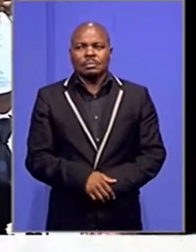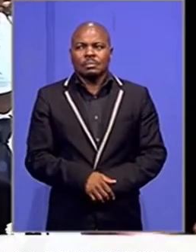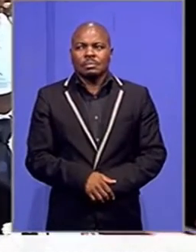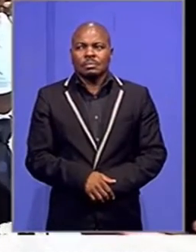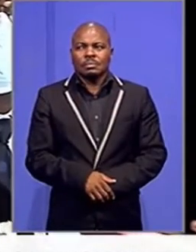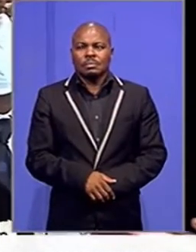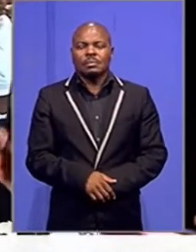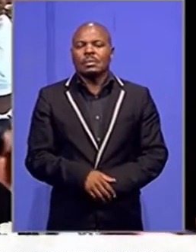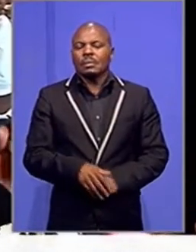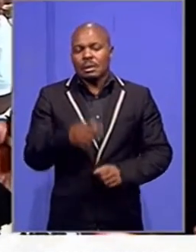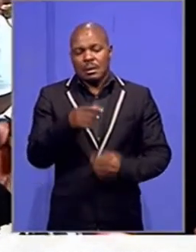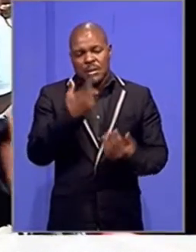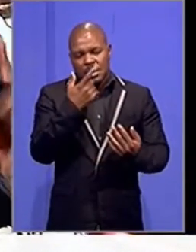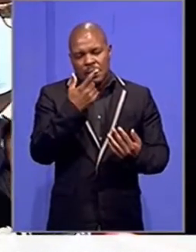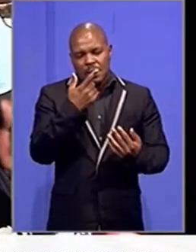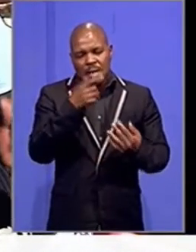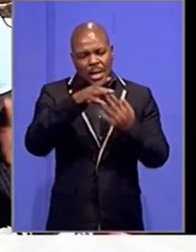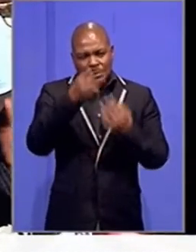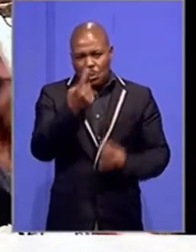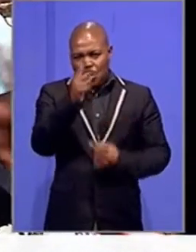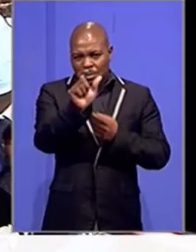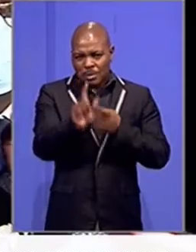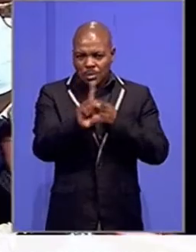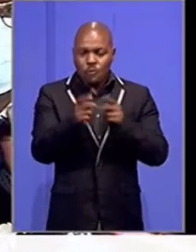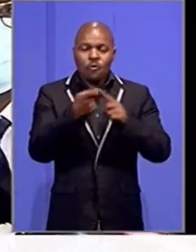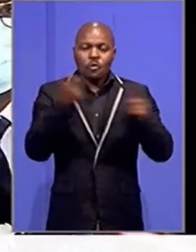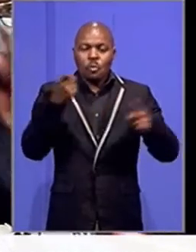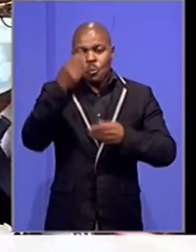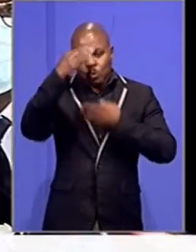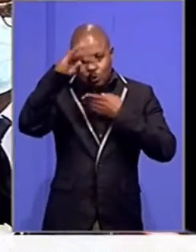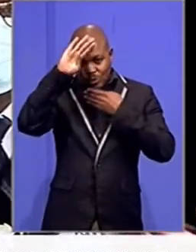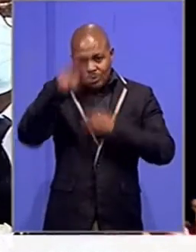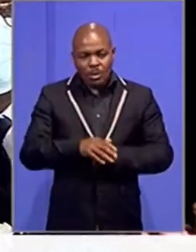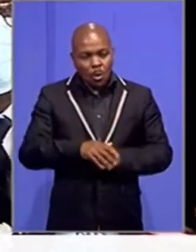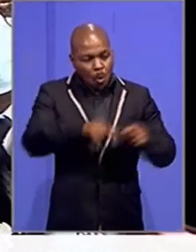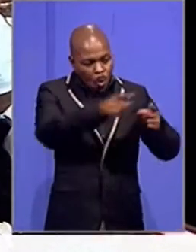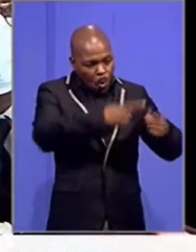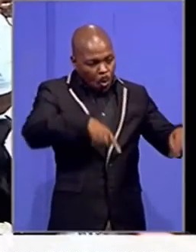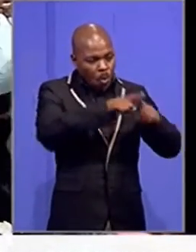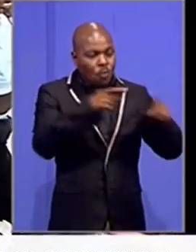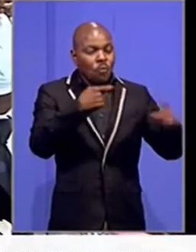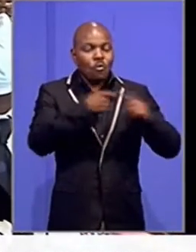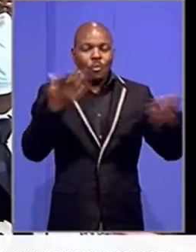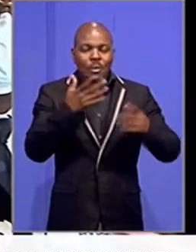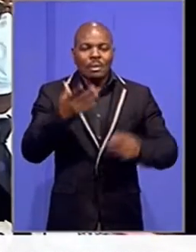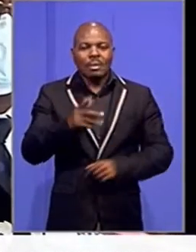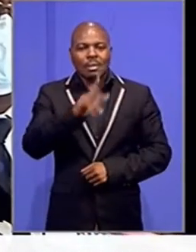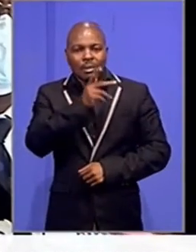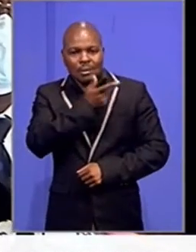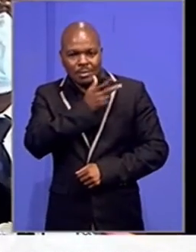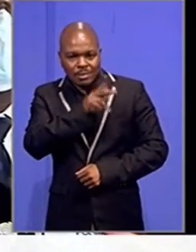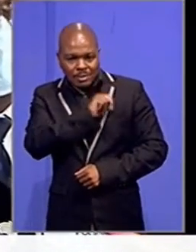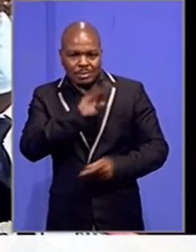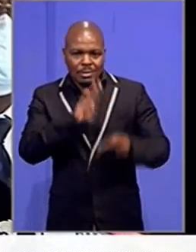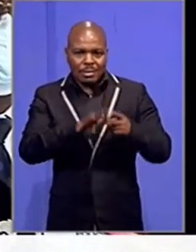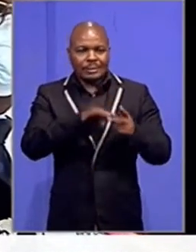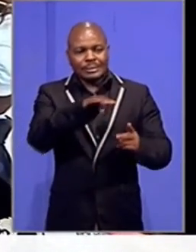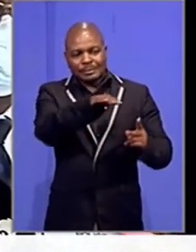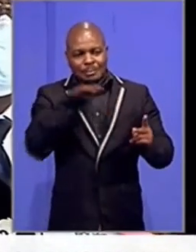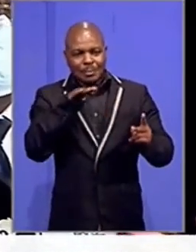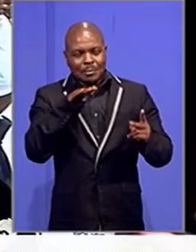without fail except one who comes from Botswana. They all come from Zim and KZN.